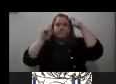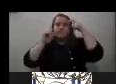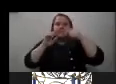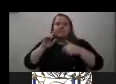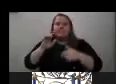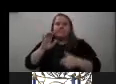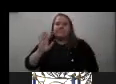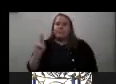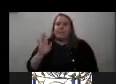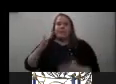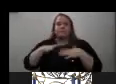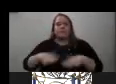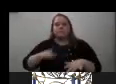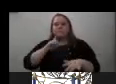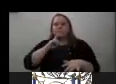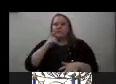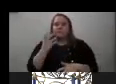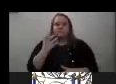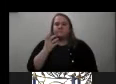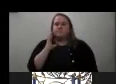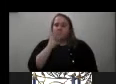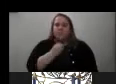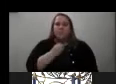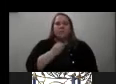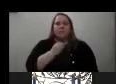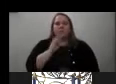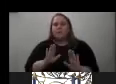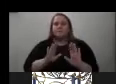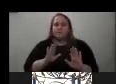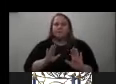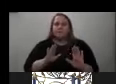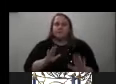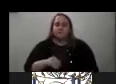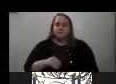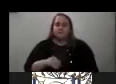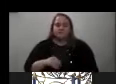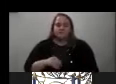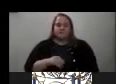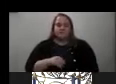costumes were just chic and wonderful and beautiful. In